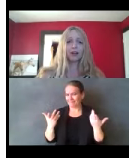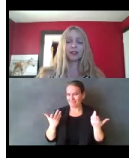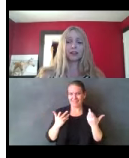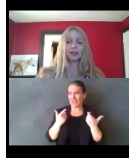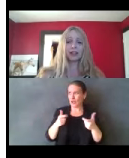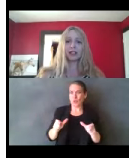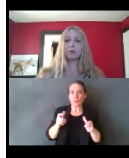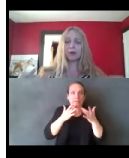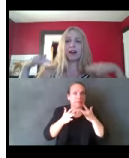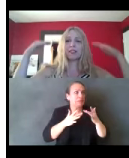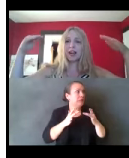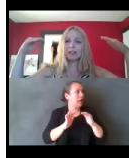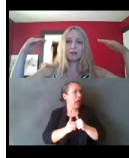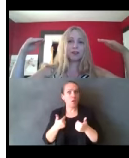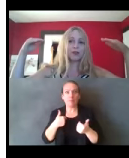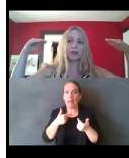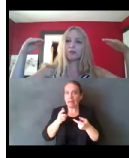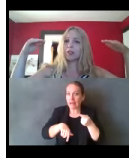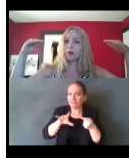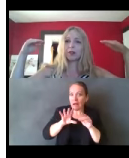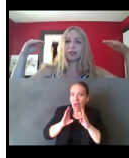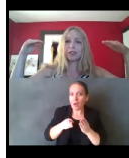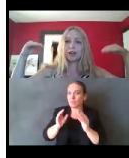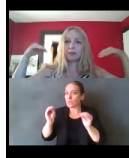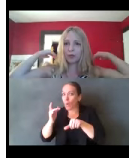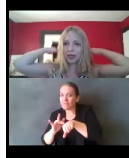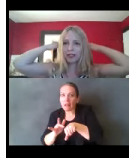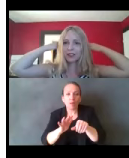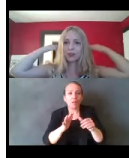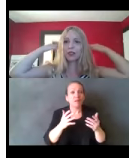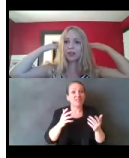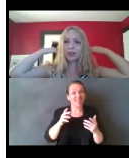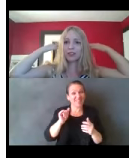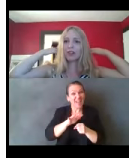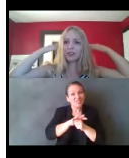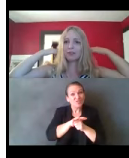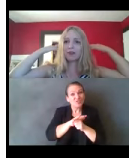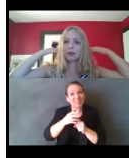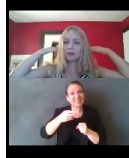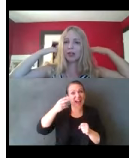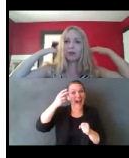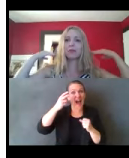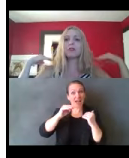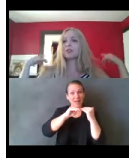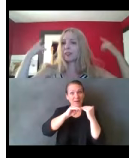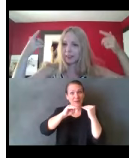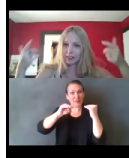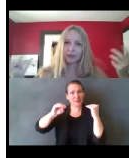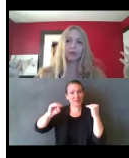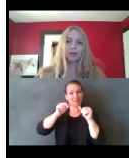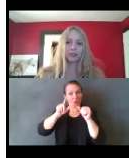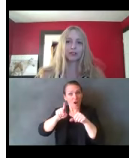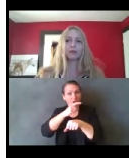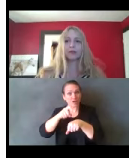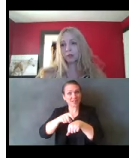going on. And again, when we have these high levels of stress for a long period of time, our brain gets triggered in this constant fight or flight mode, which can lead to